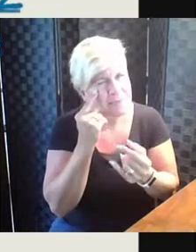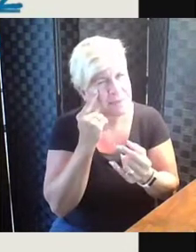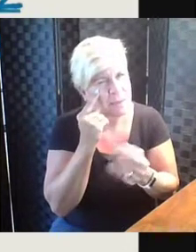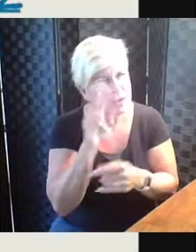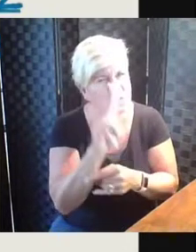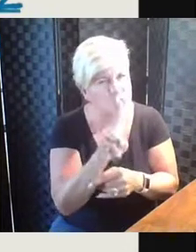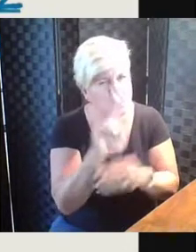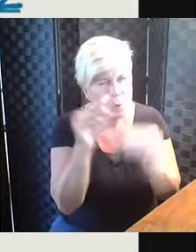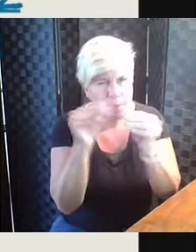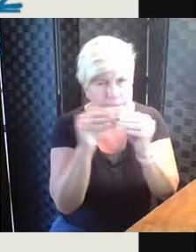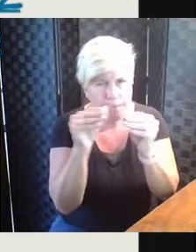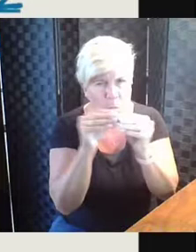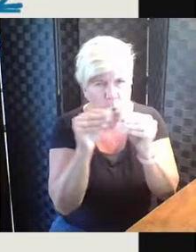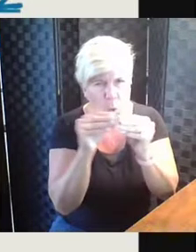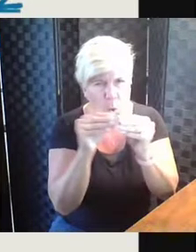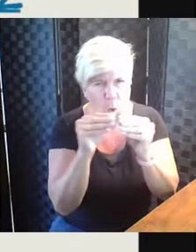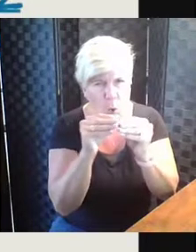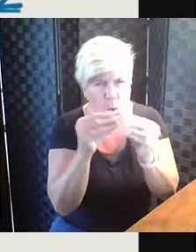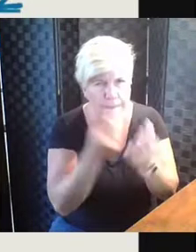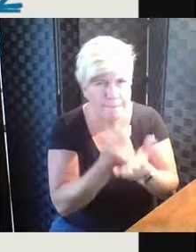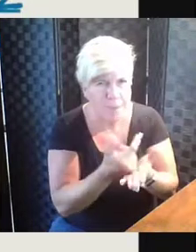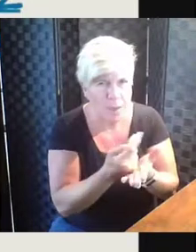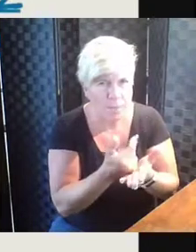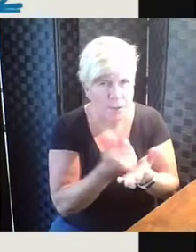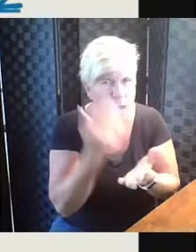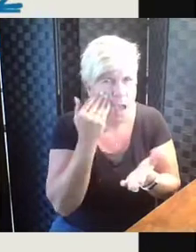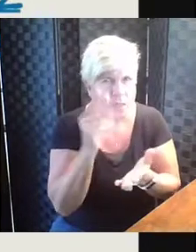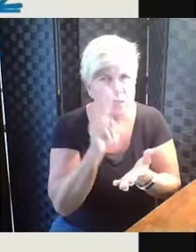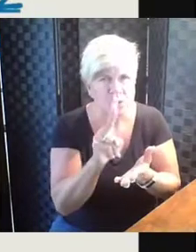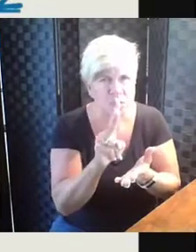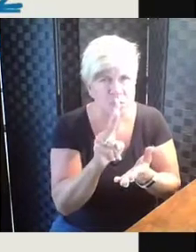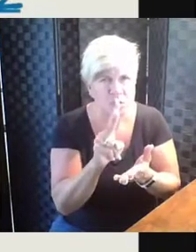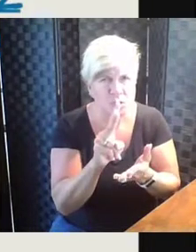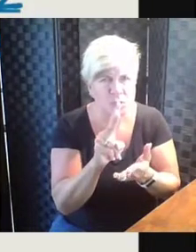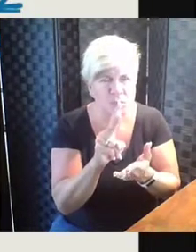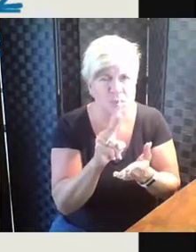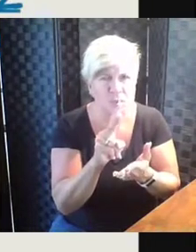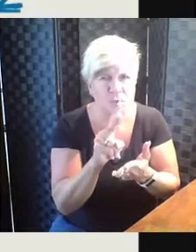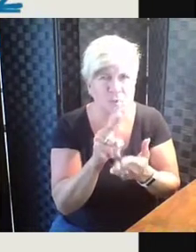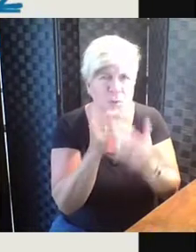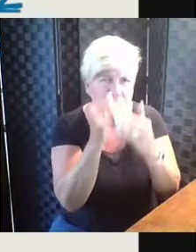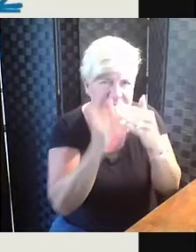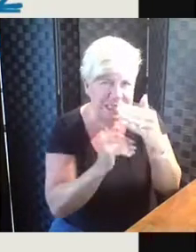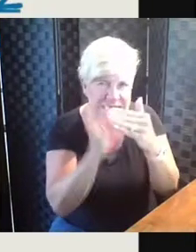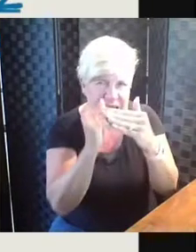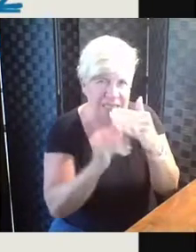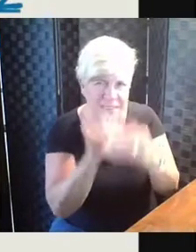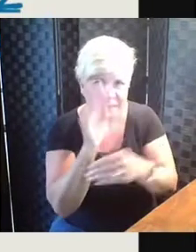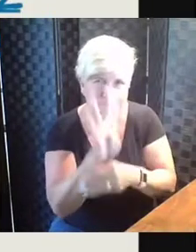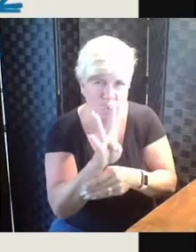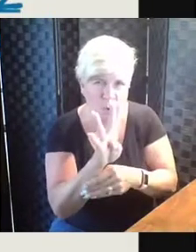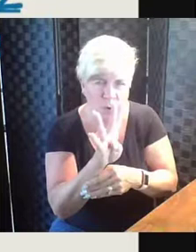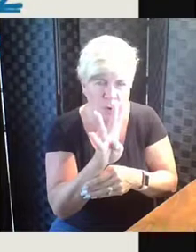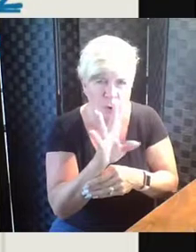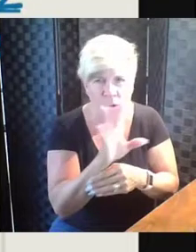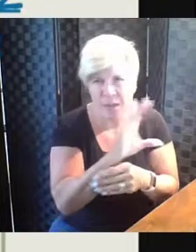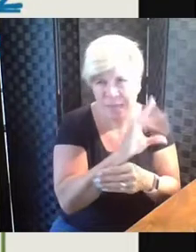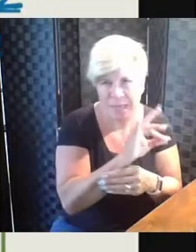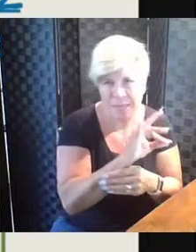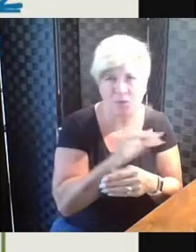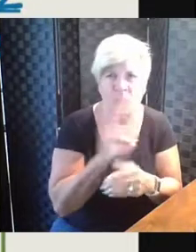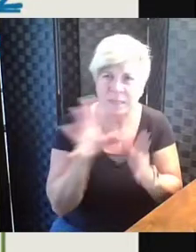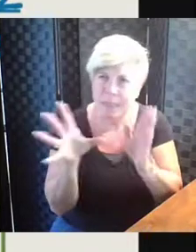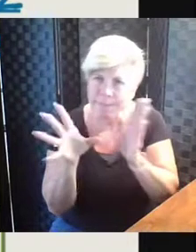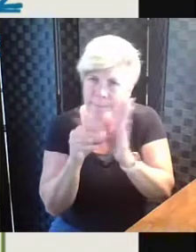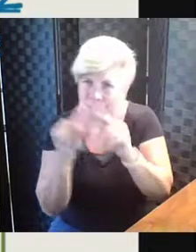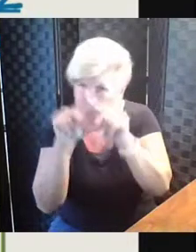about 2 more marbles. I know the number 2 is shorter or smaller than 4 or 8, so I'm